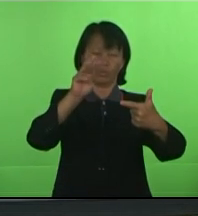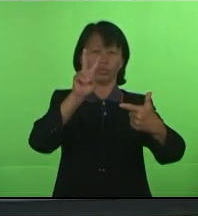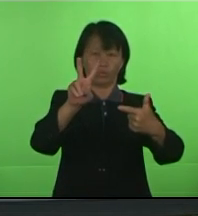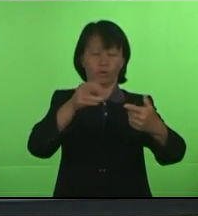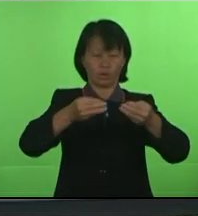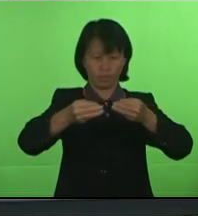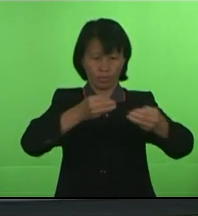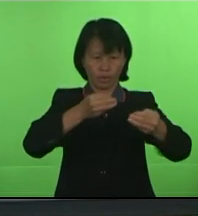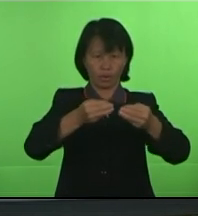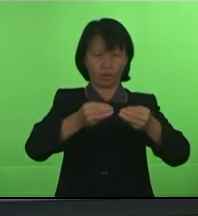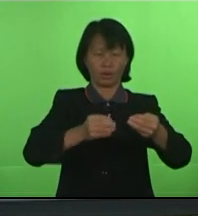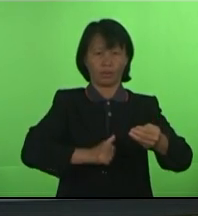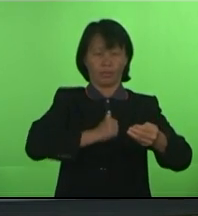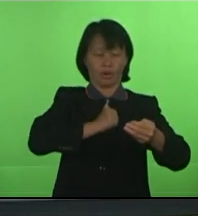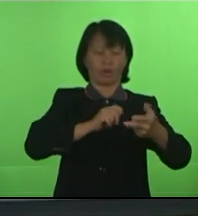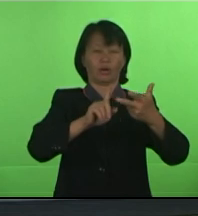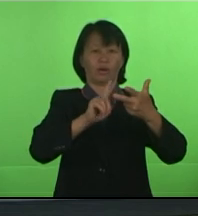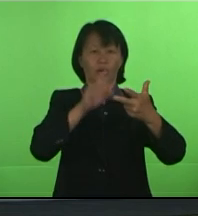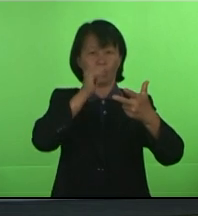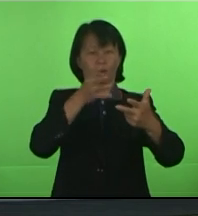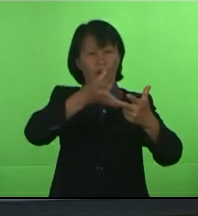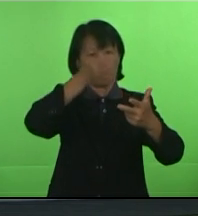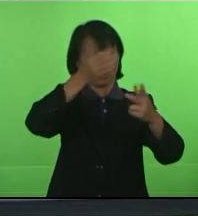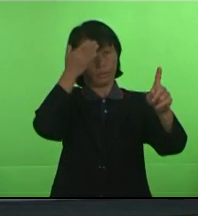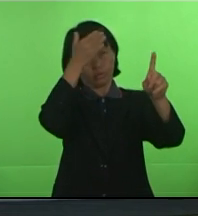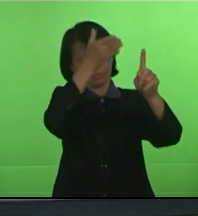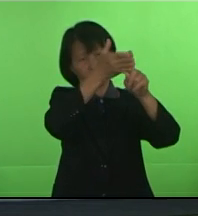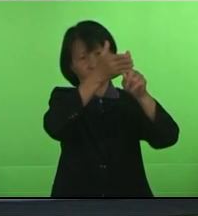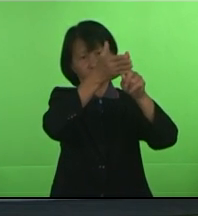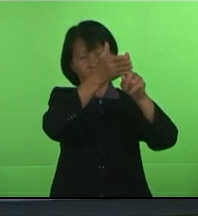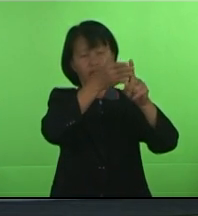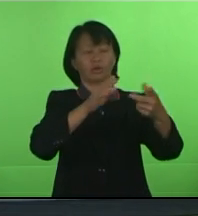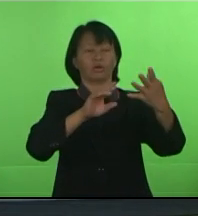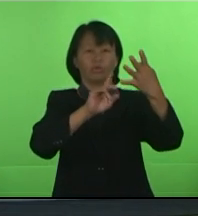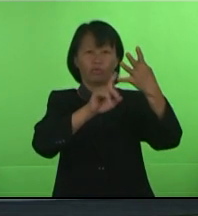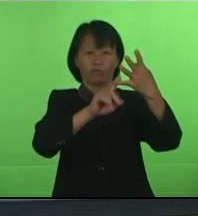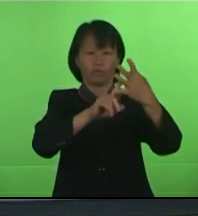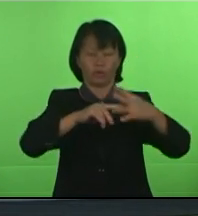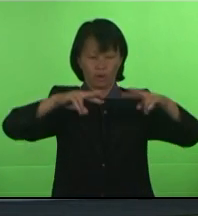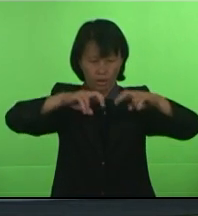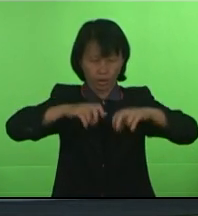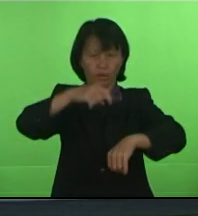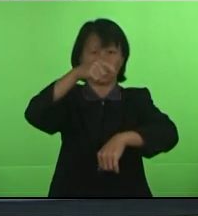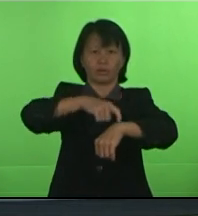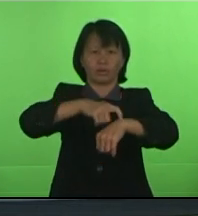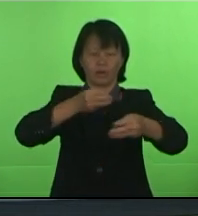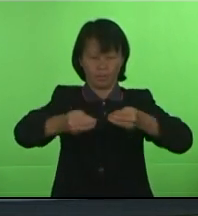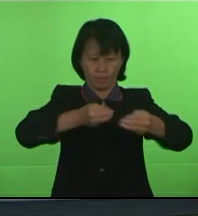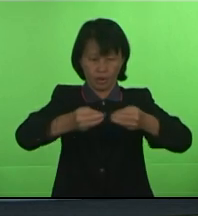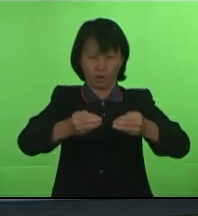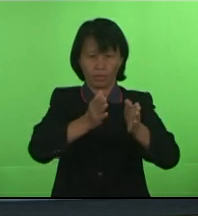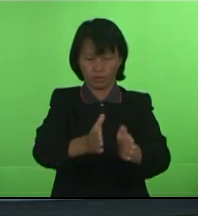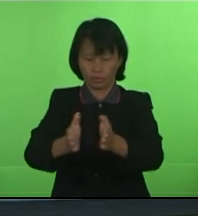stress. Thirdly, learn to set goals. Fourthly, analyze time management